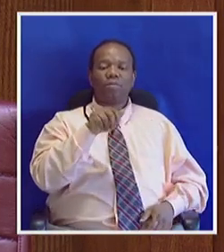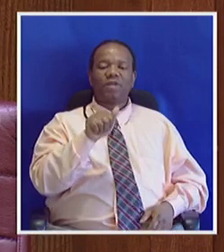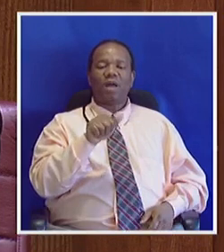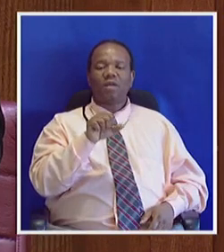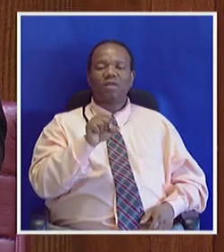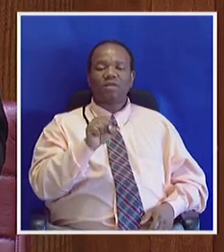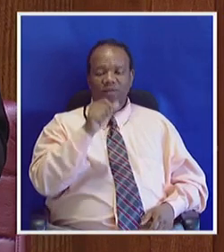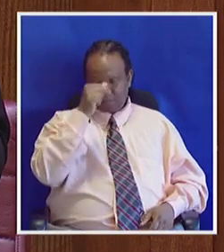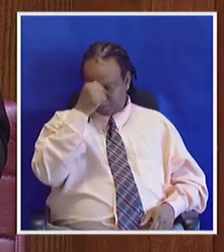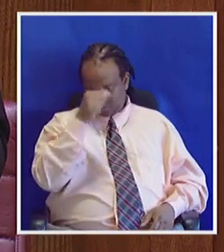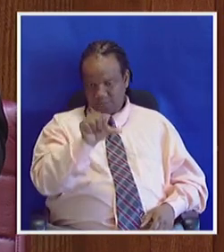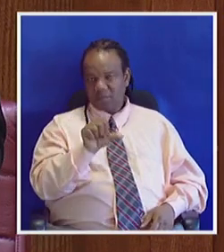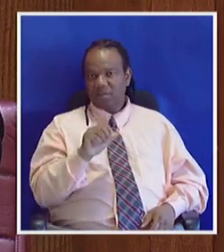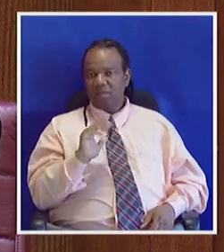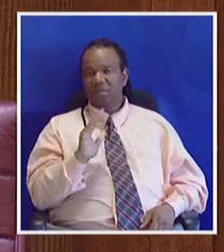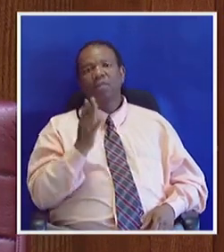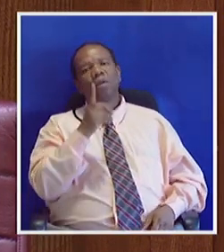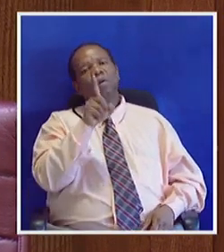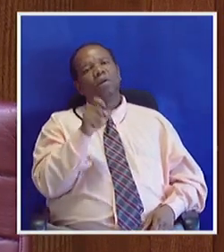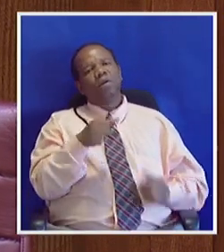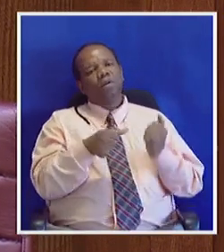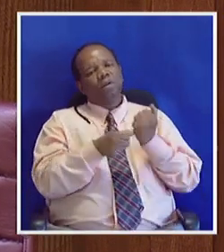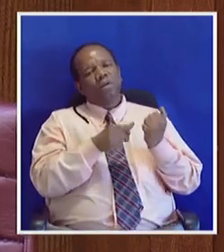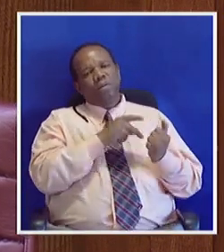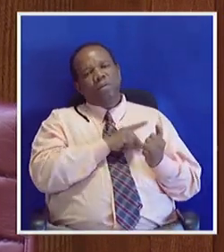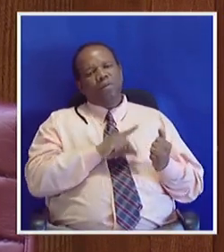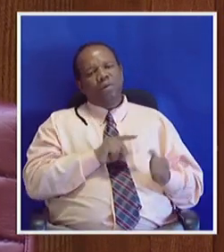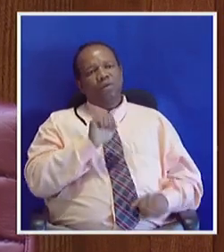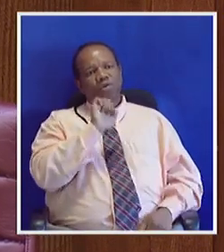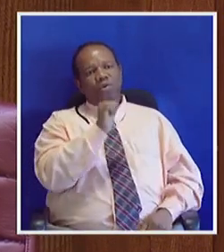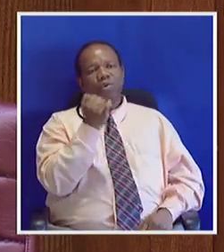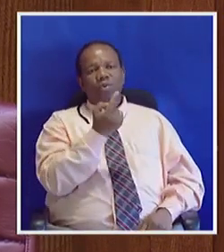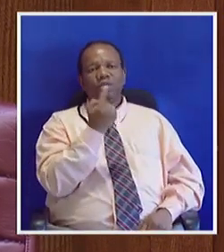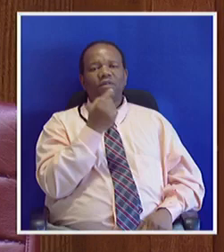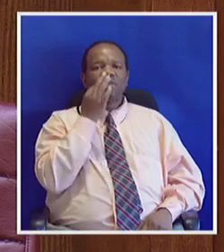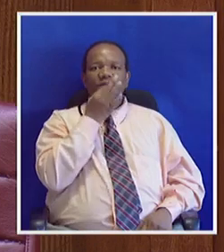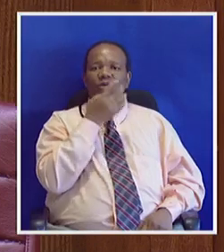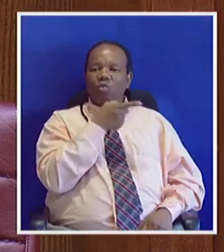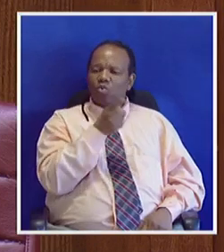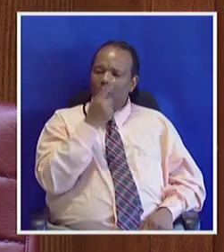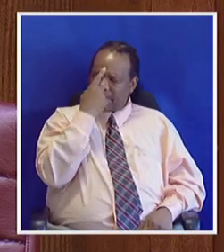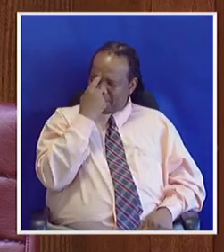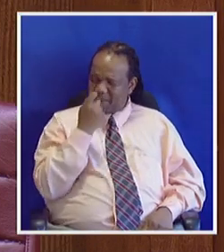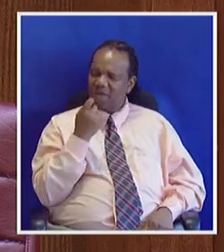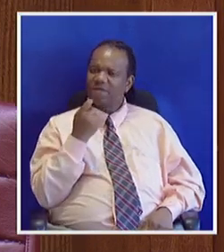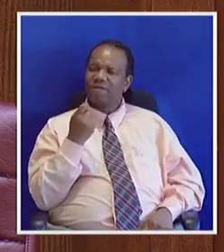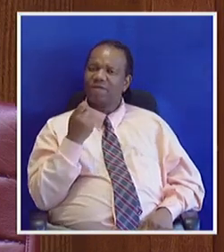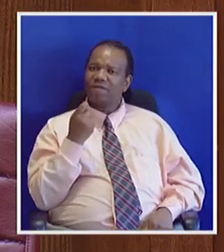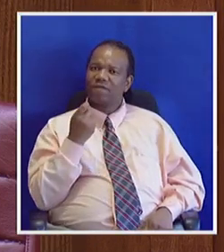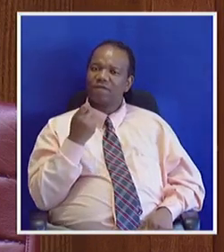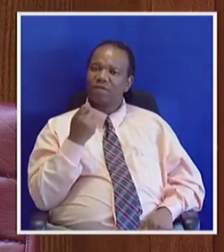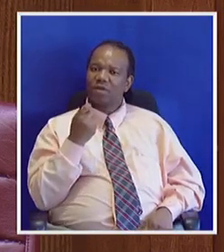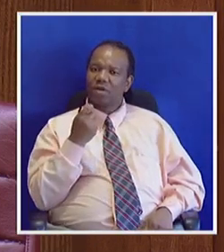Now, Deputy President, you yourself said that you believe that the Gupta